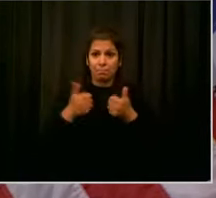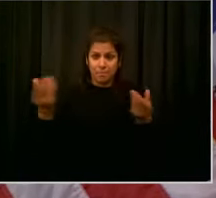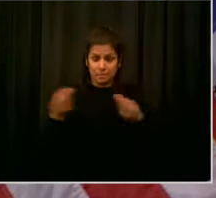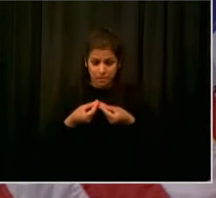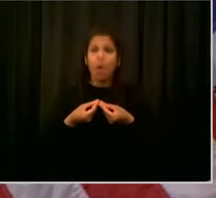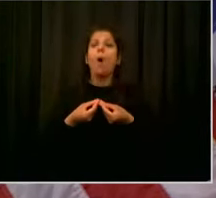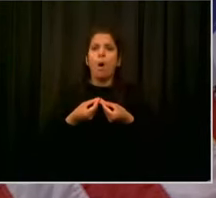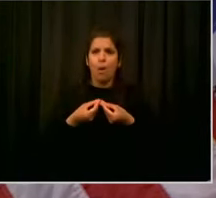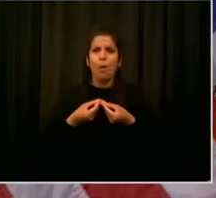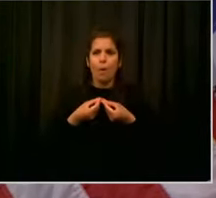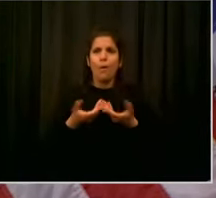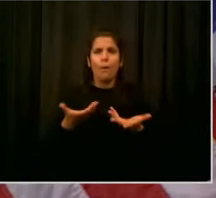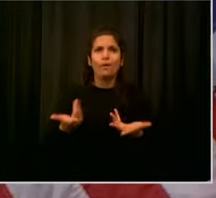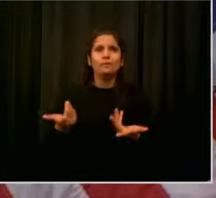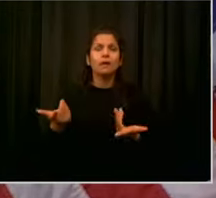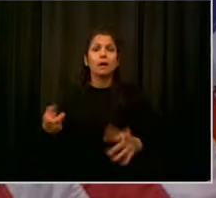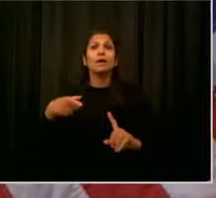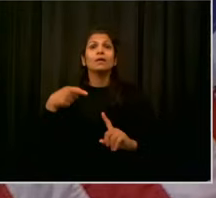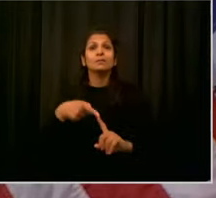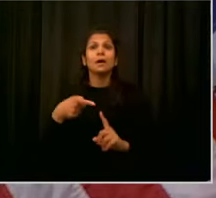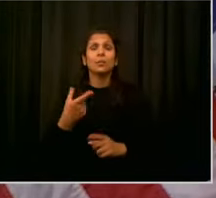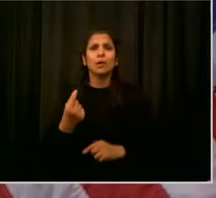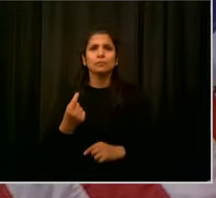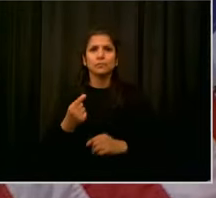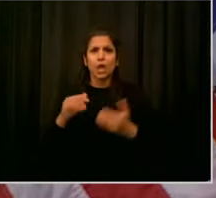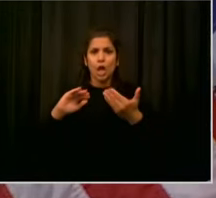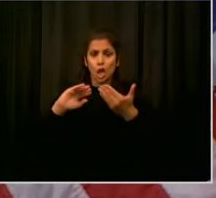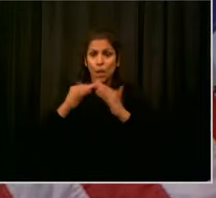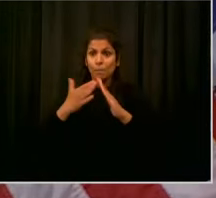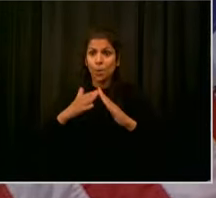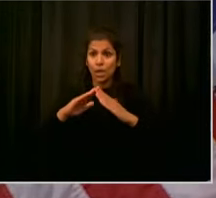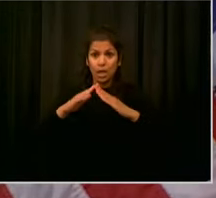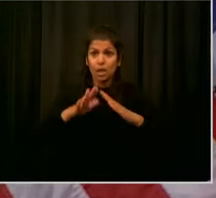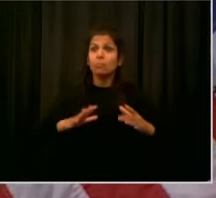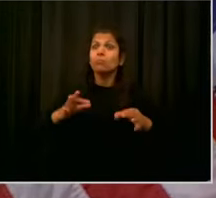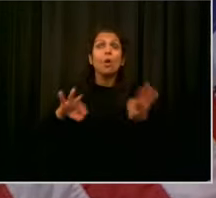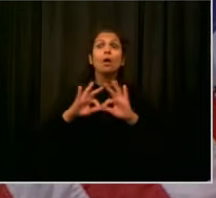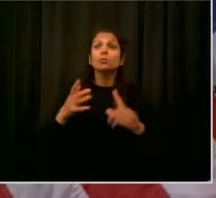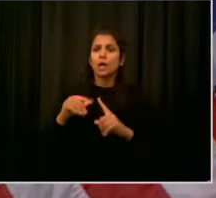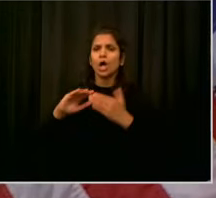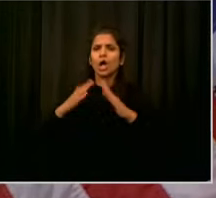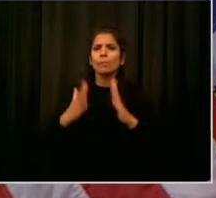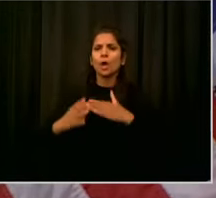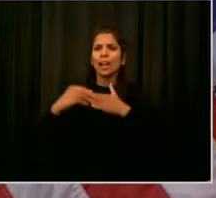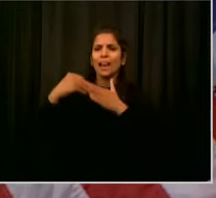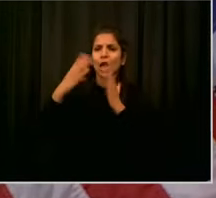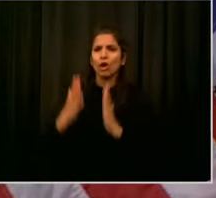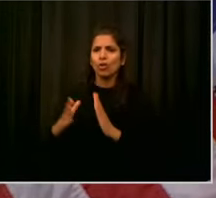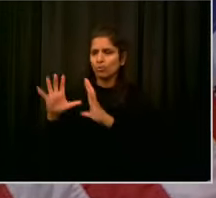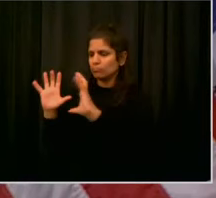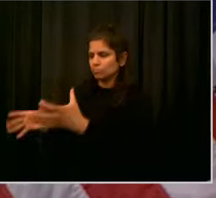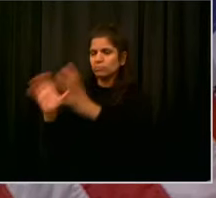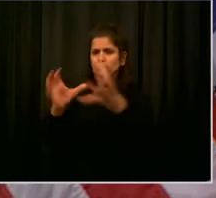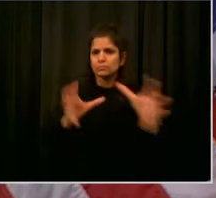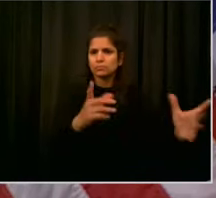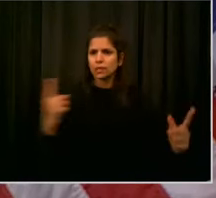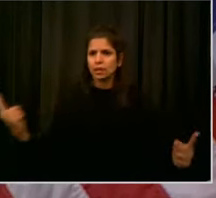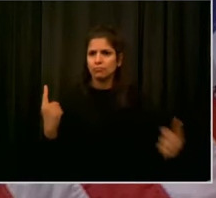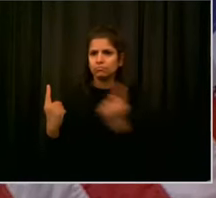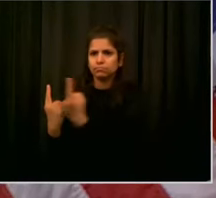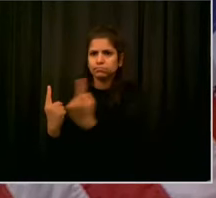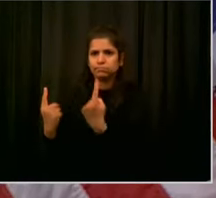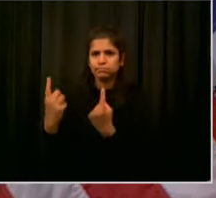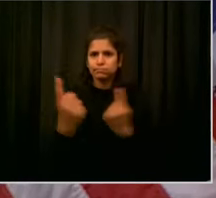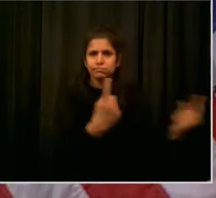forward, owning the space, owning their neighborhoods, rejecting violence, rejecting looting, rejecting anyone who wants to attack officers or